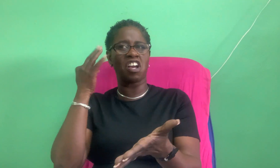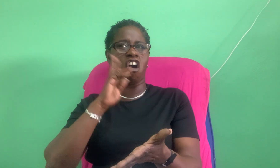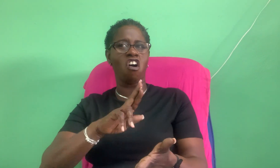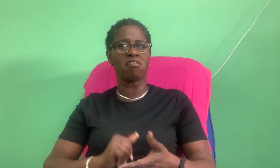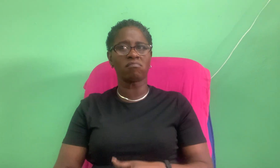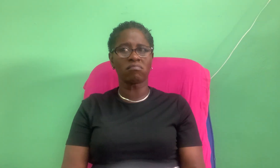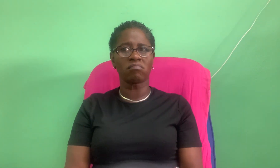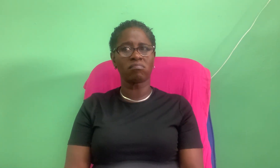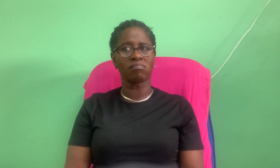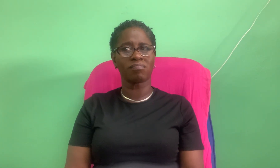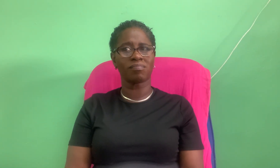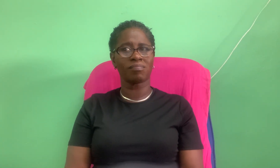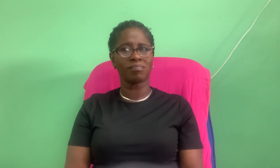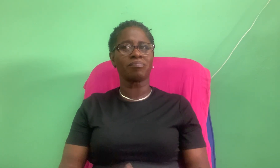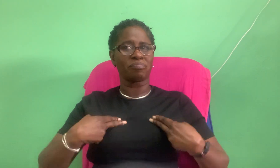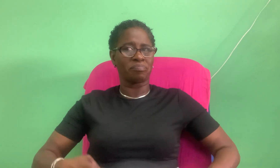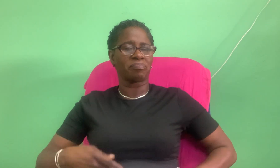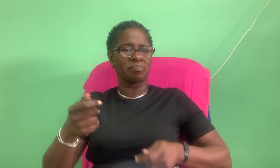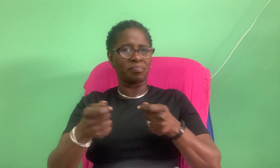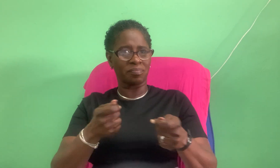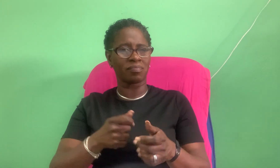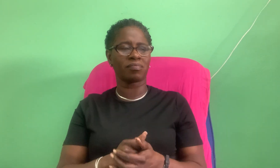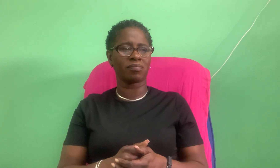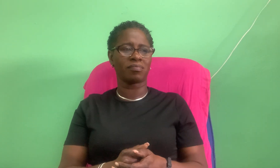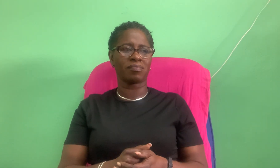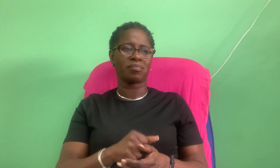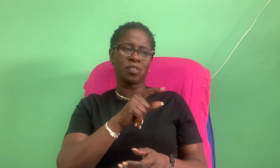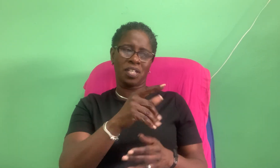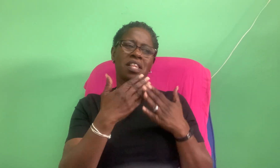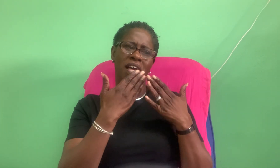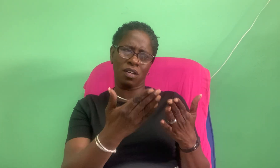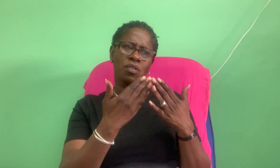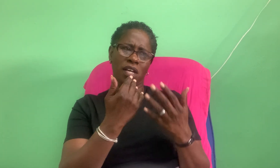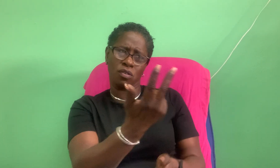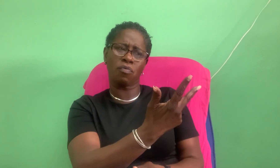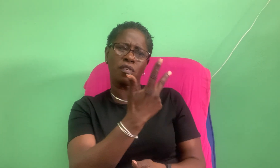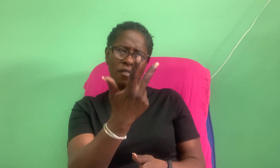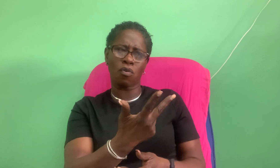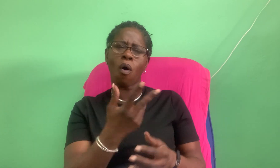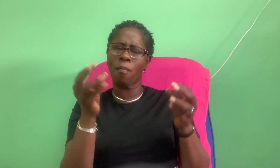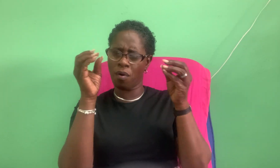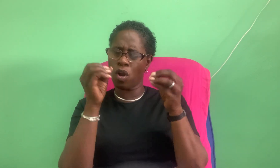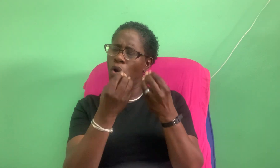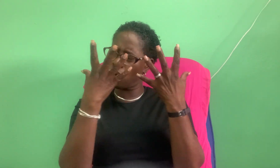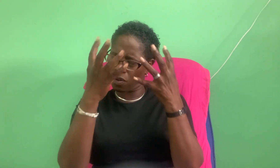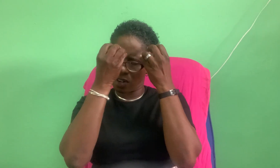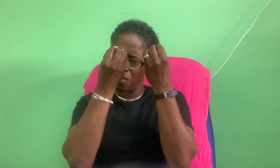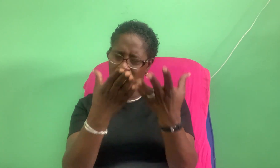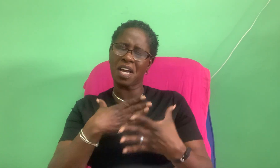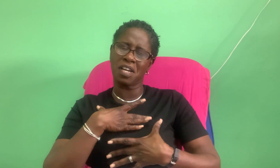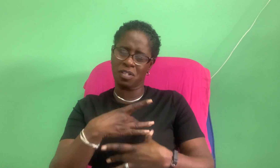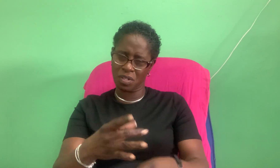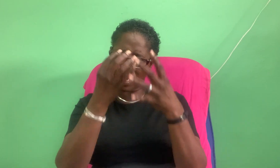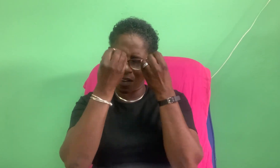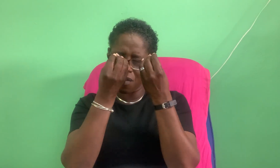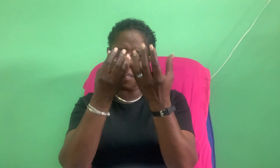Thank you so much, Sarah, for sharing that, and also Heather and Haley. This conversation is being so informative and so interesting. And if we